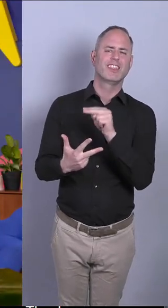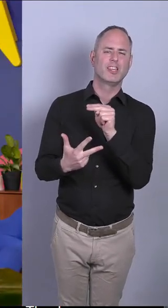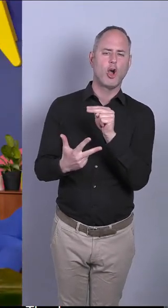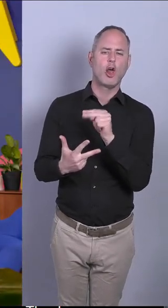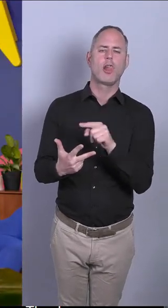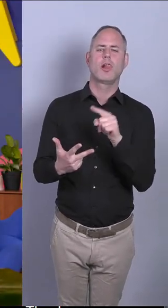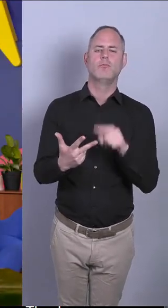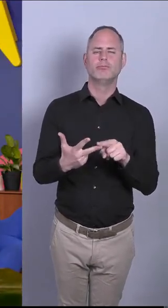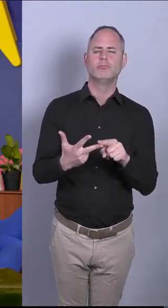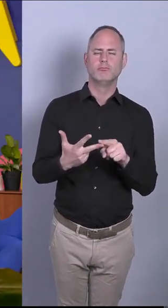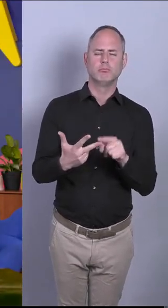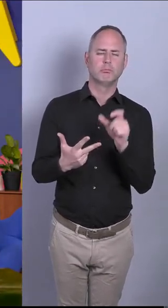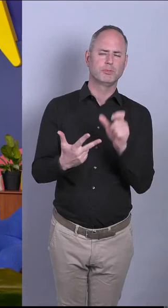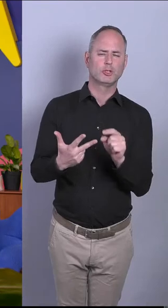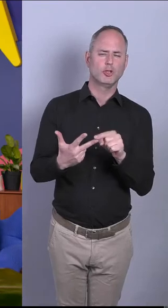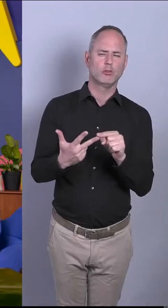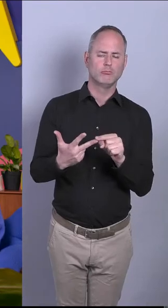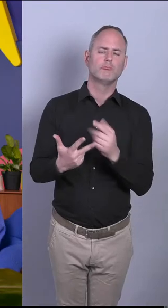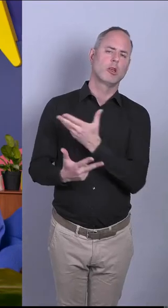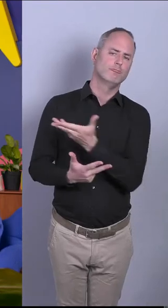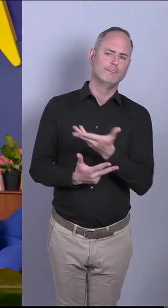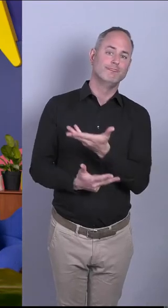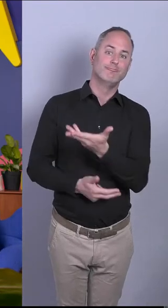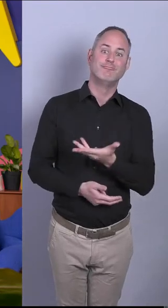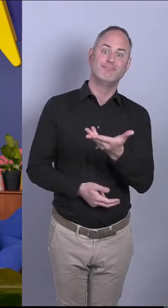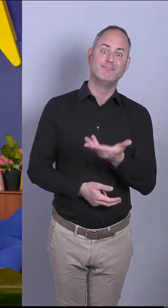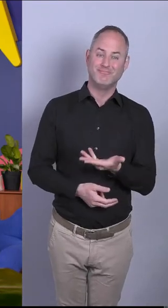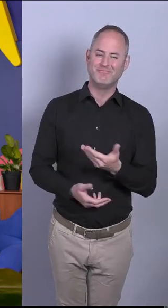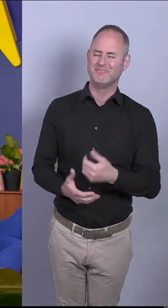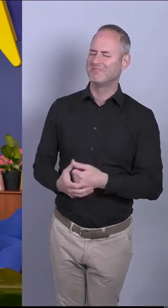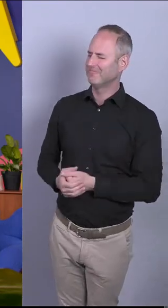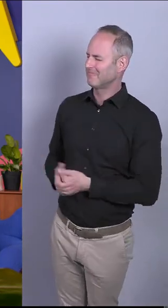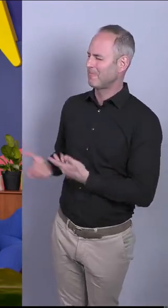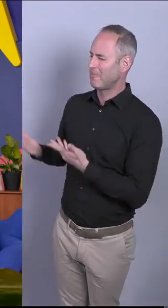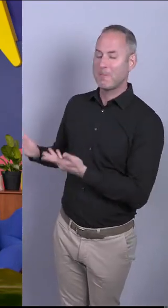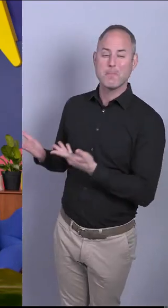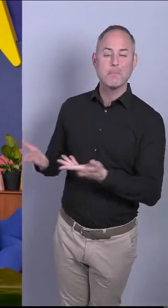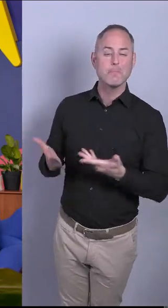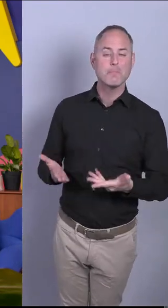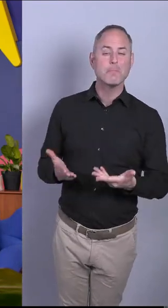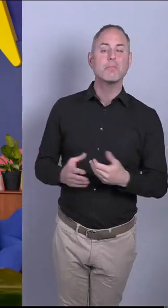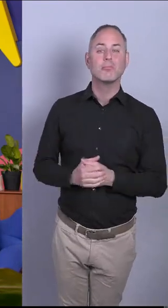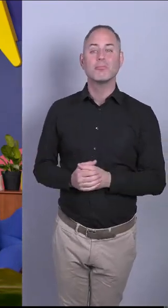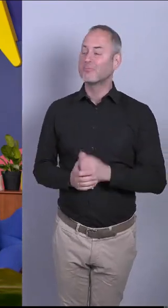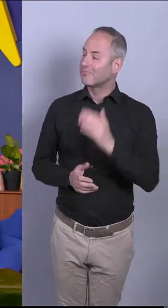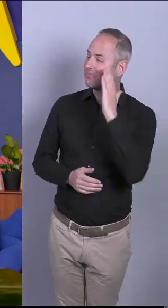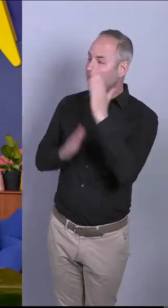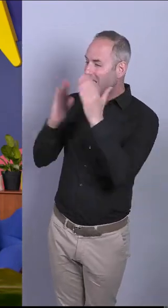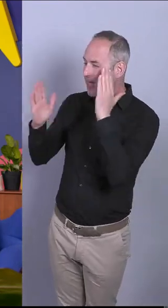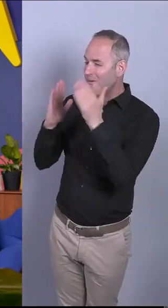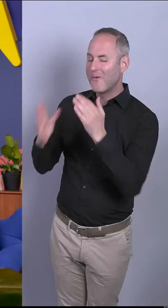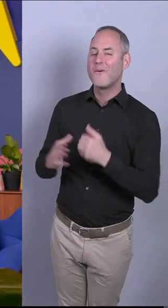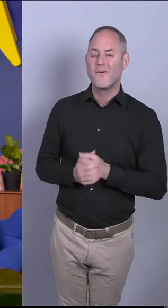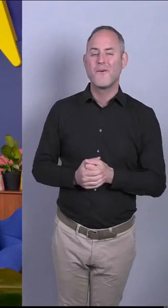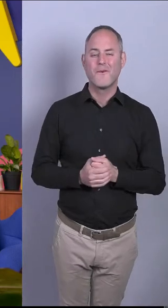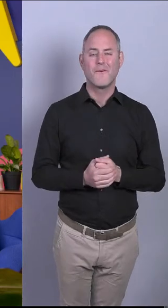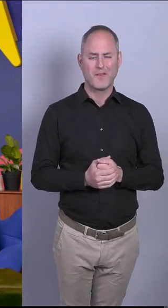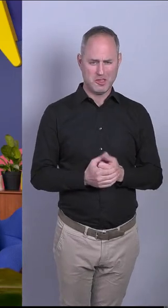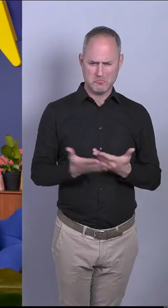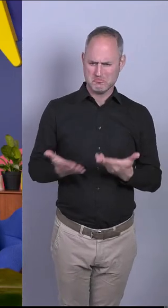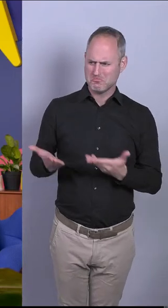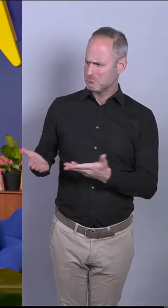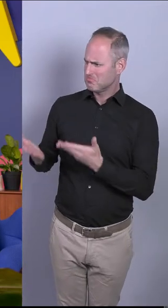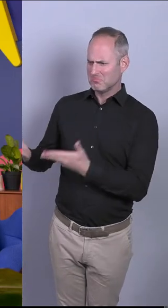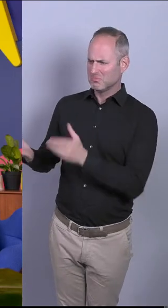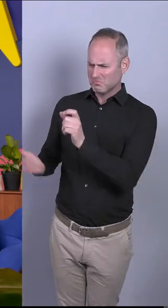Nicola Beppe and Jan Holzer, as well as Sven Albrecht. Welcome to all of you. And I'll